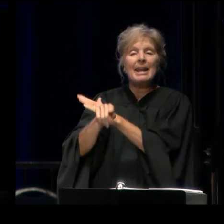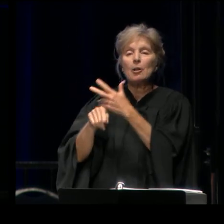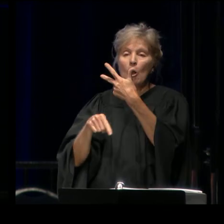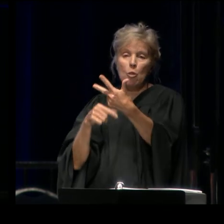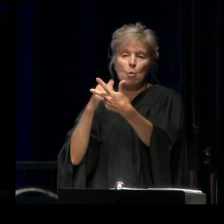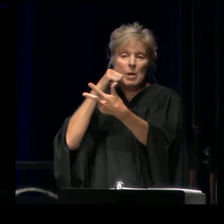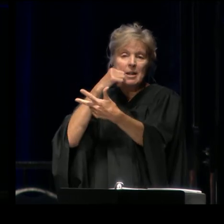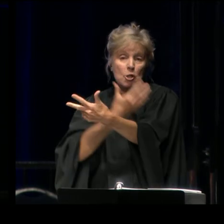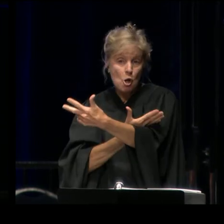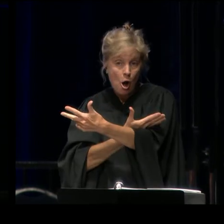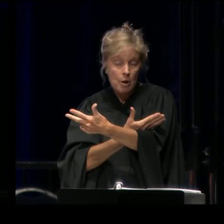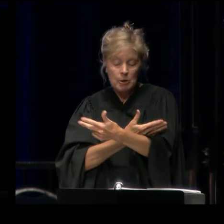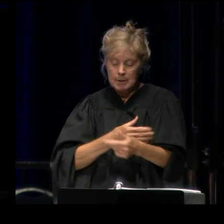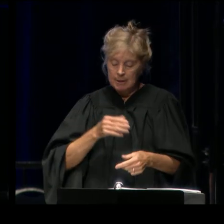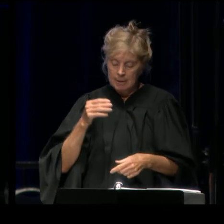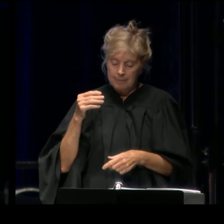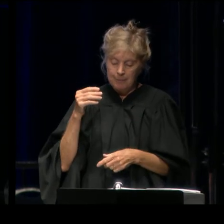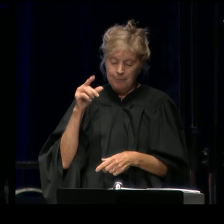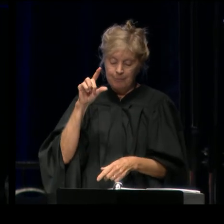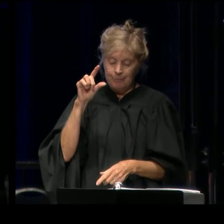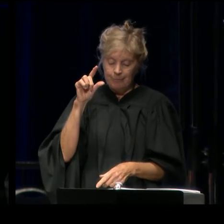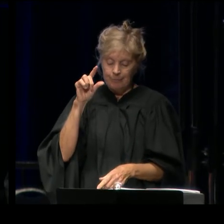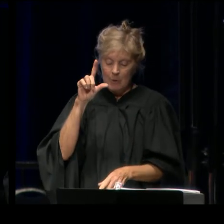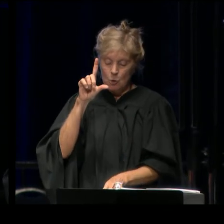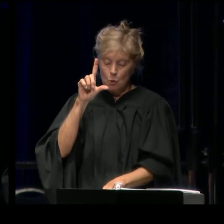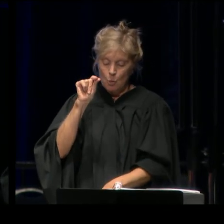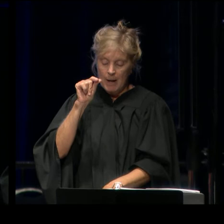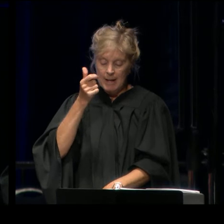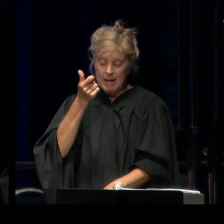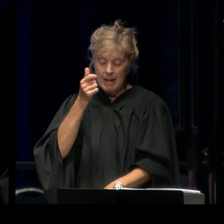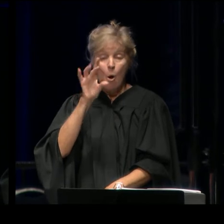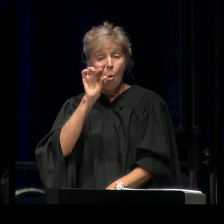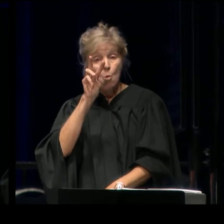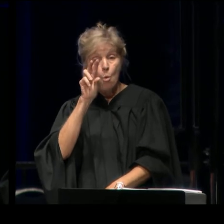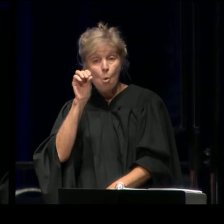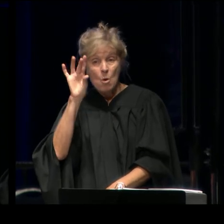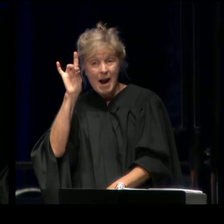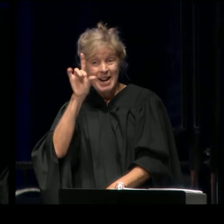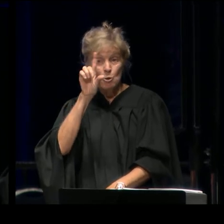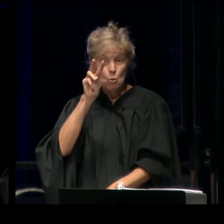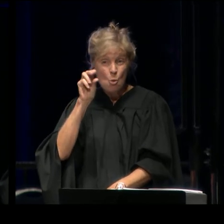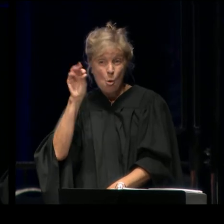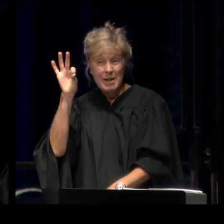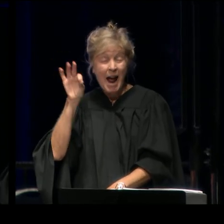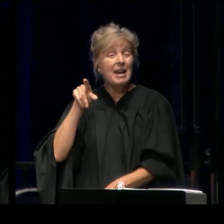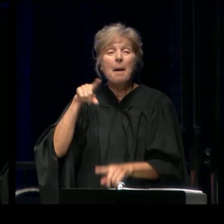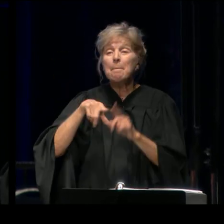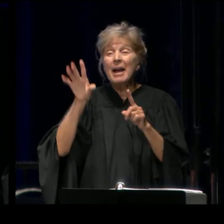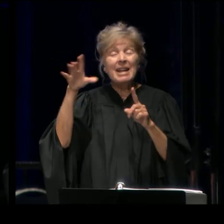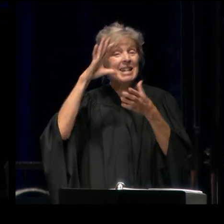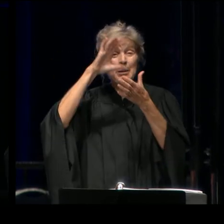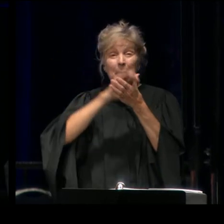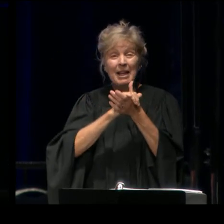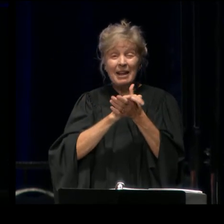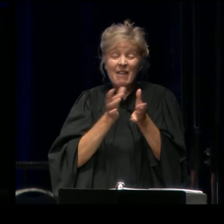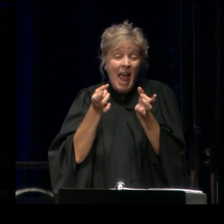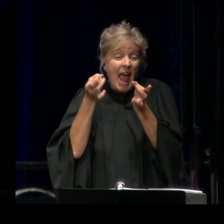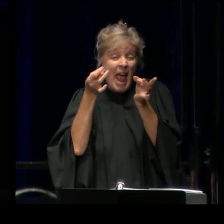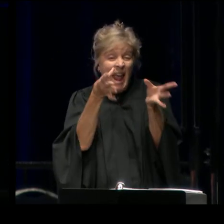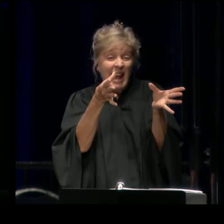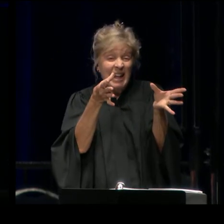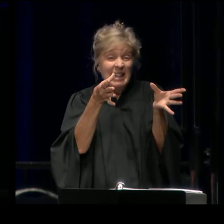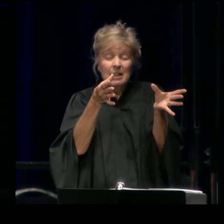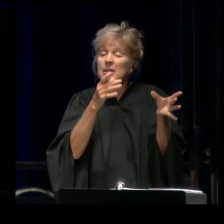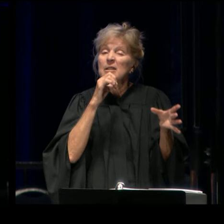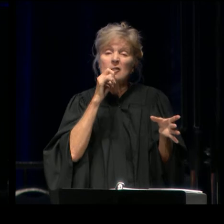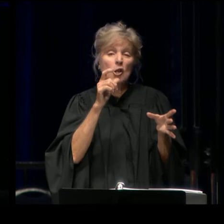2009. Despite his immense loss, he has adopted the doctrine that hate is not a response to